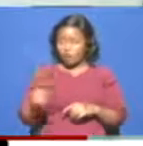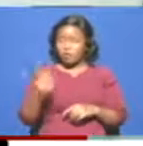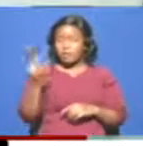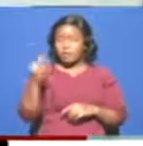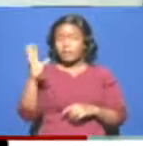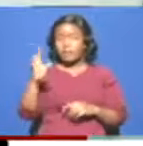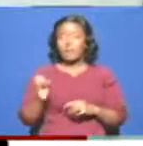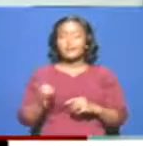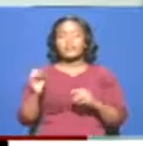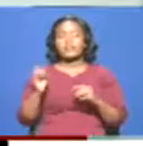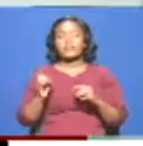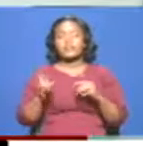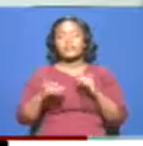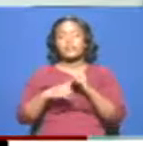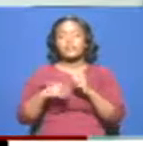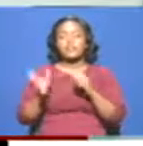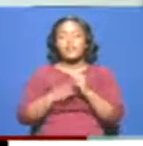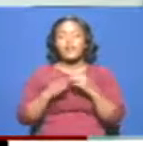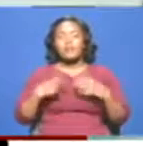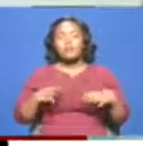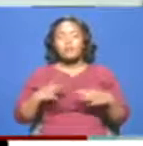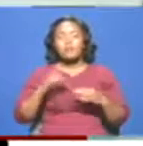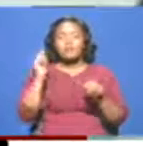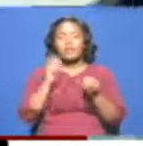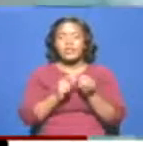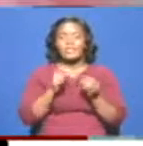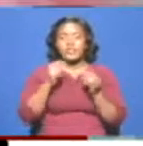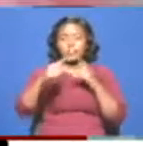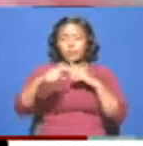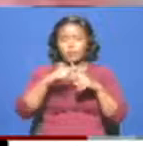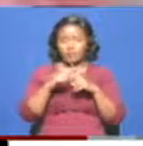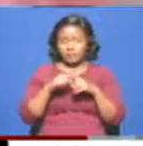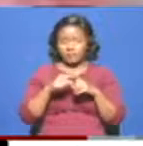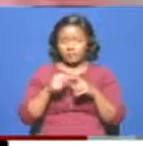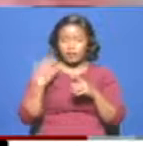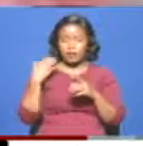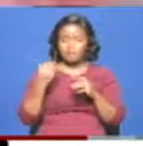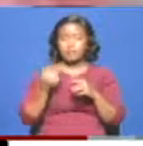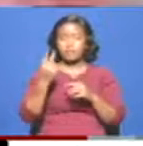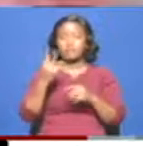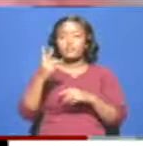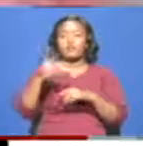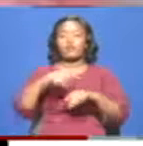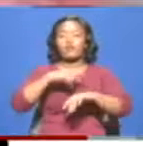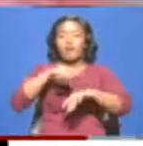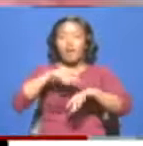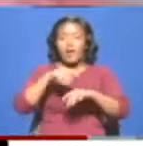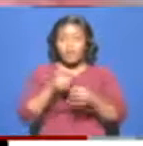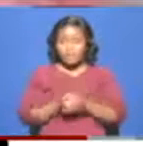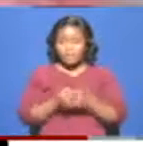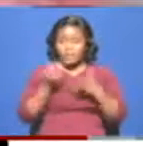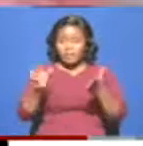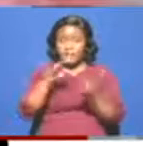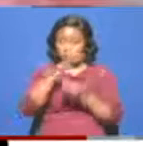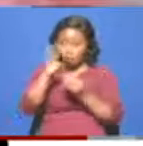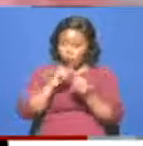tested positive from 5,345 samples tested in the last 24 hours. Total confirmed positive cases are now